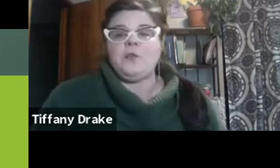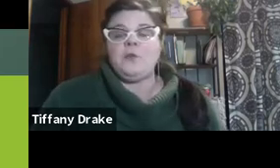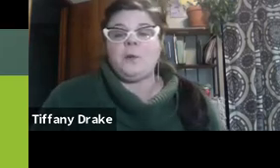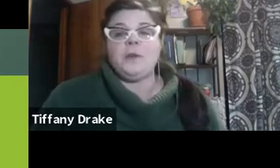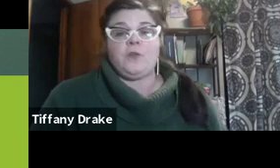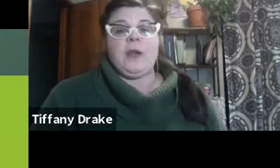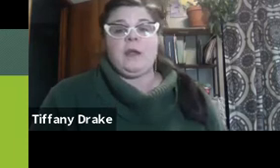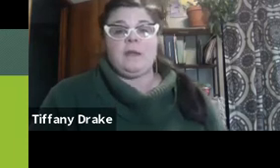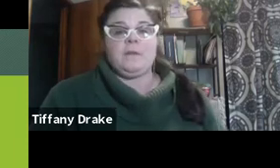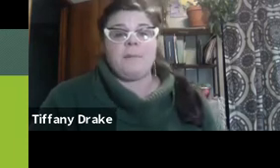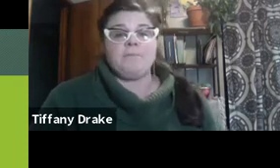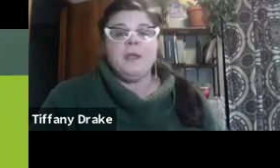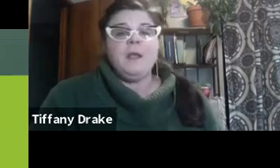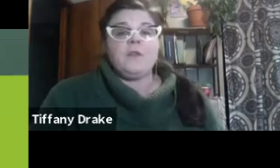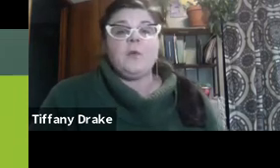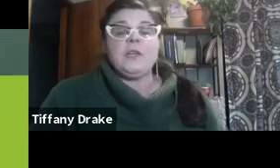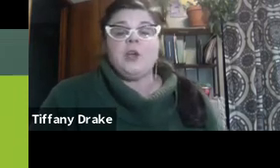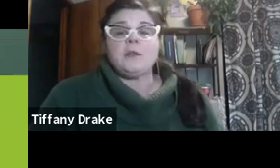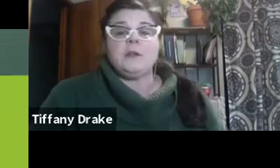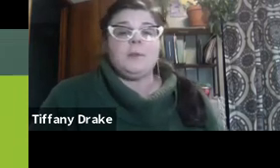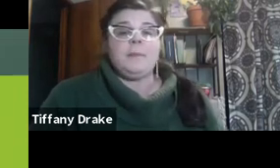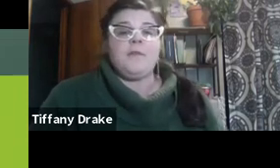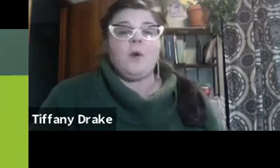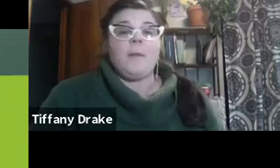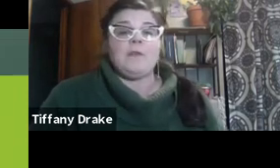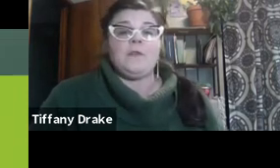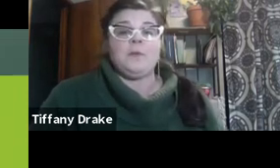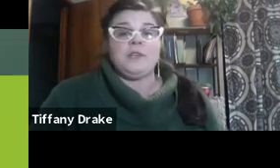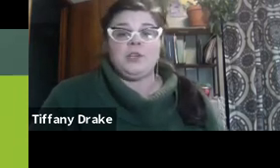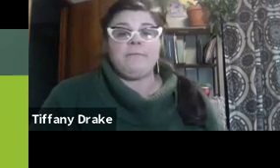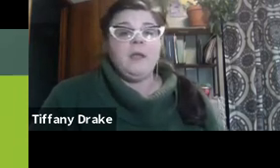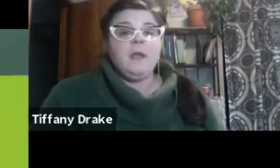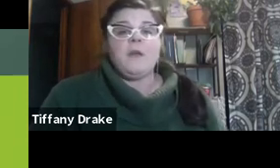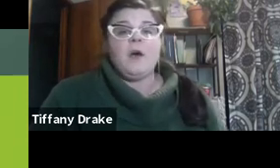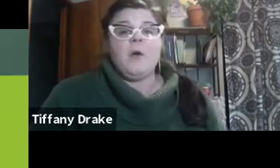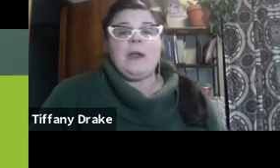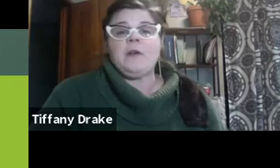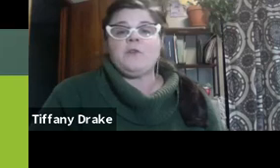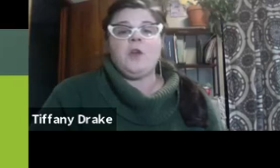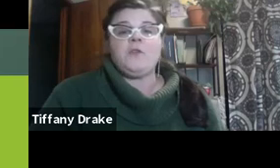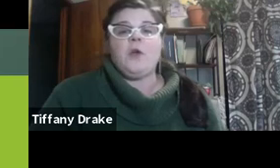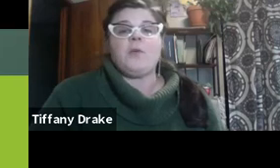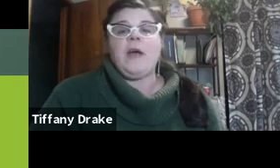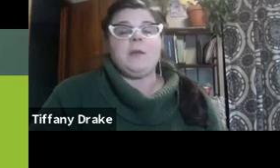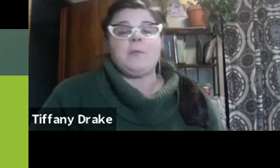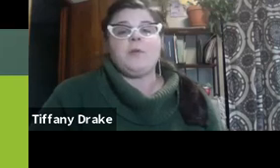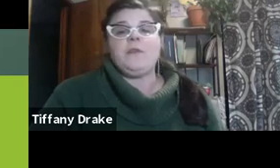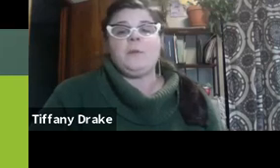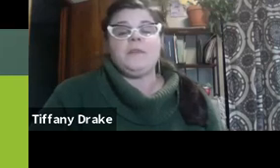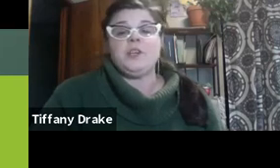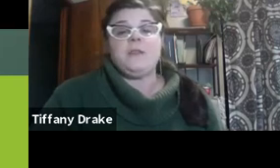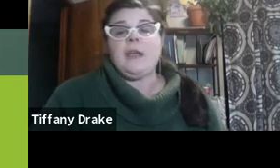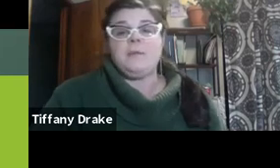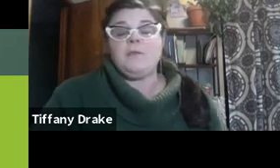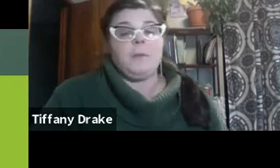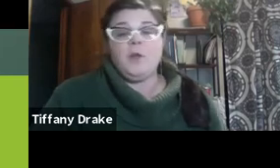easier to perpetrate against them. So we had talked a little bit before about supervision. So parents or adults don't provide appropriate